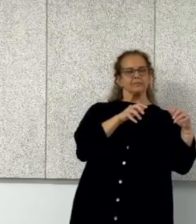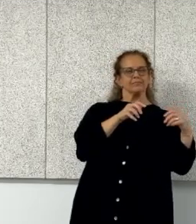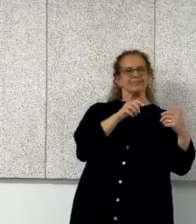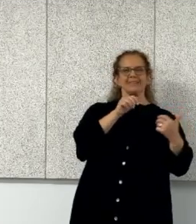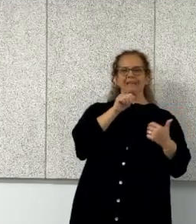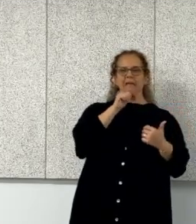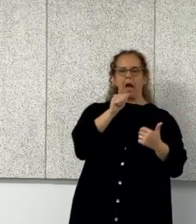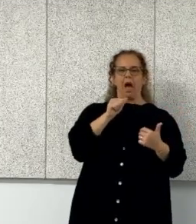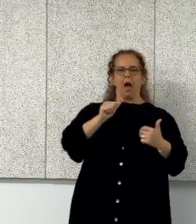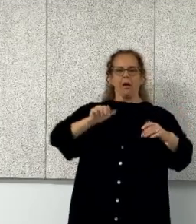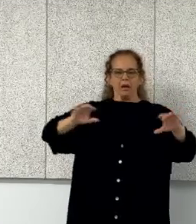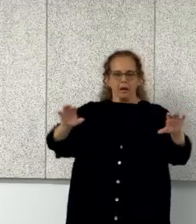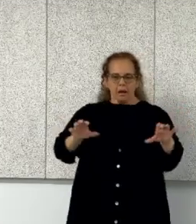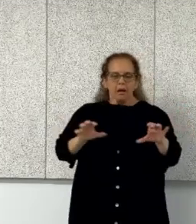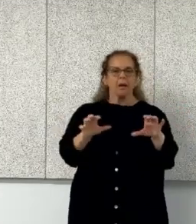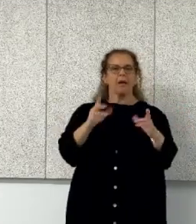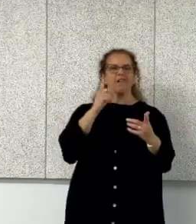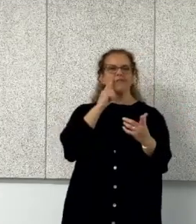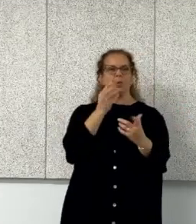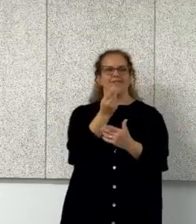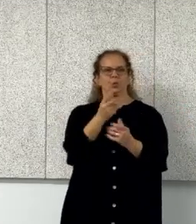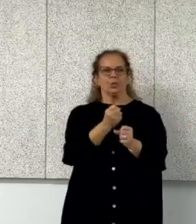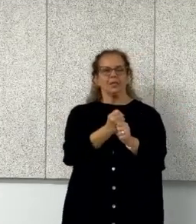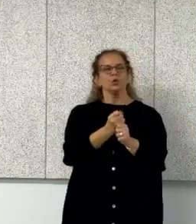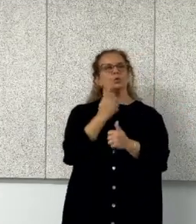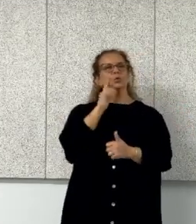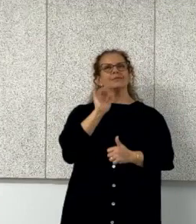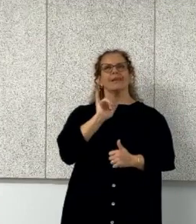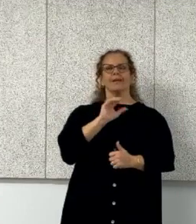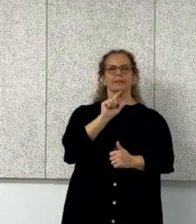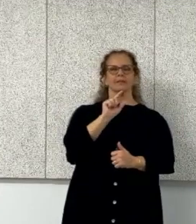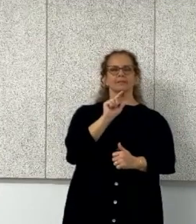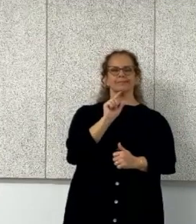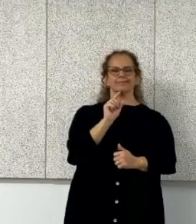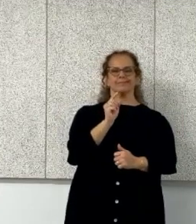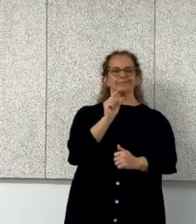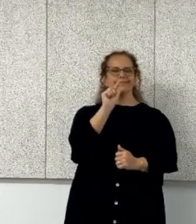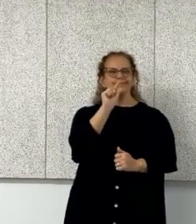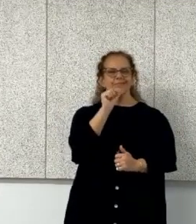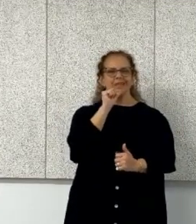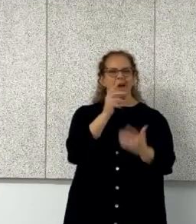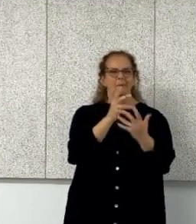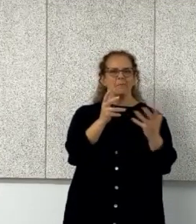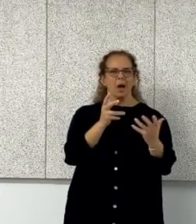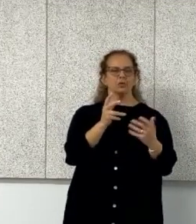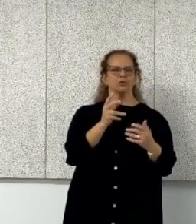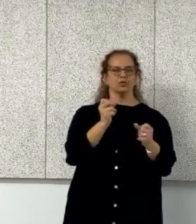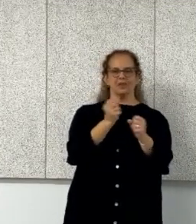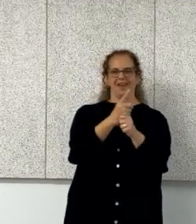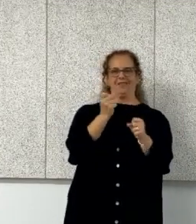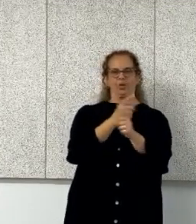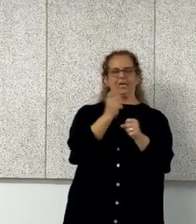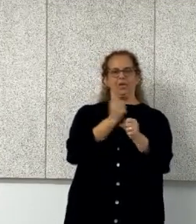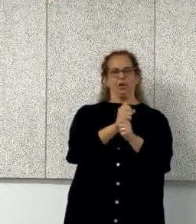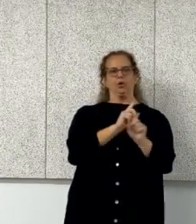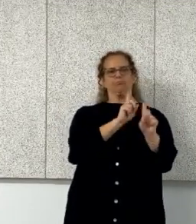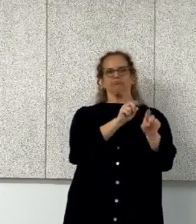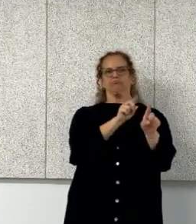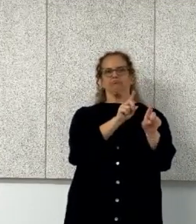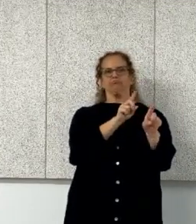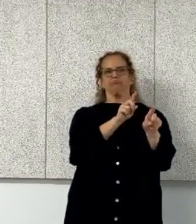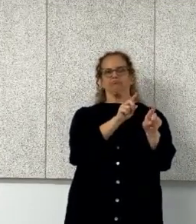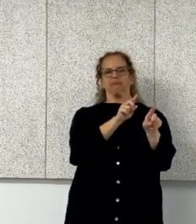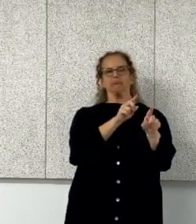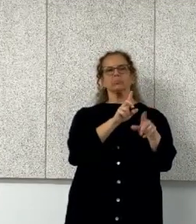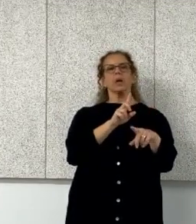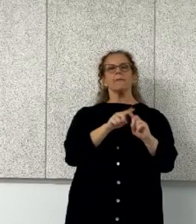as active. And so when you're thinking about a small percentage of audiences, generally speaking, returning year over year to institutions, you're now in a period where